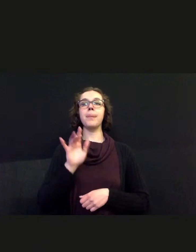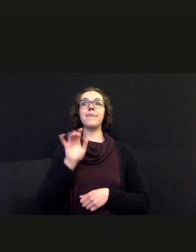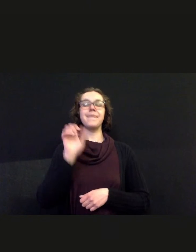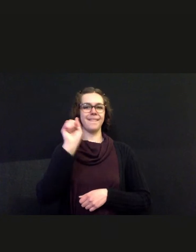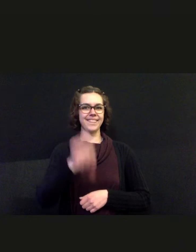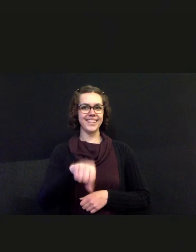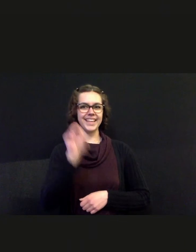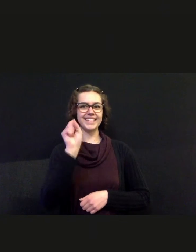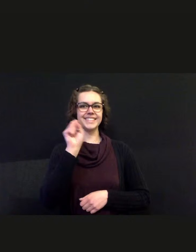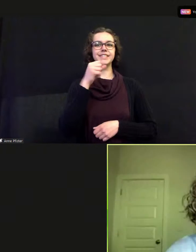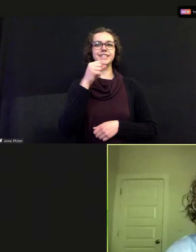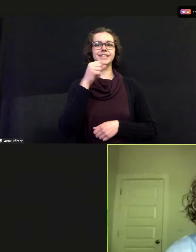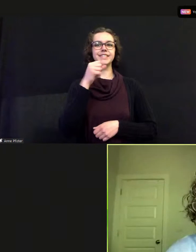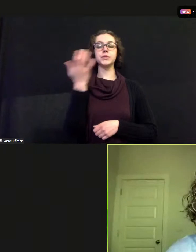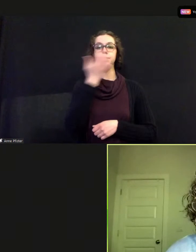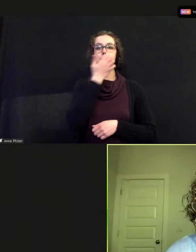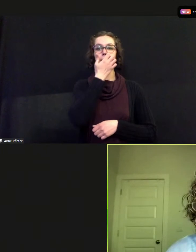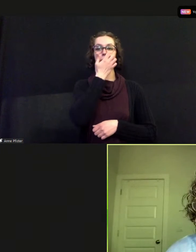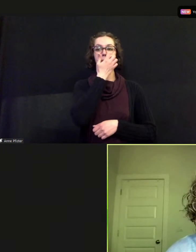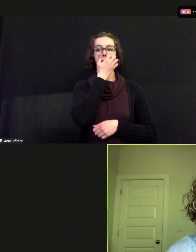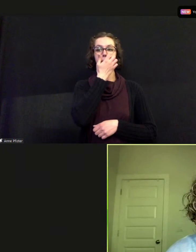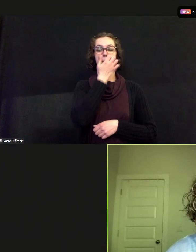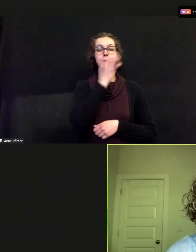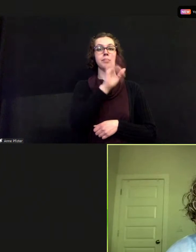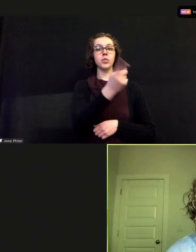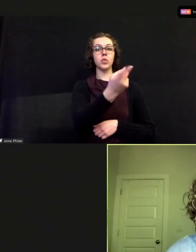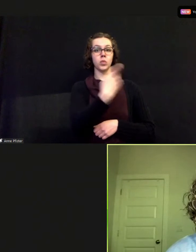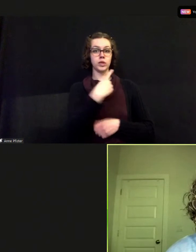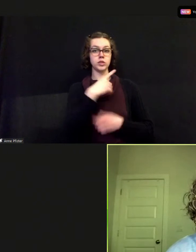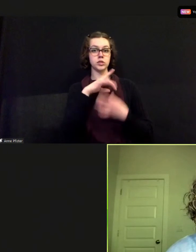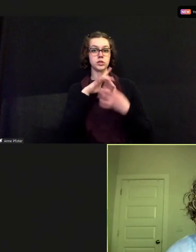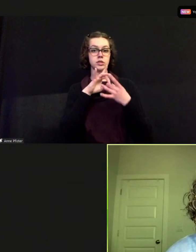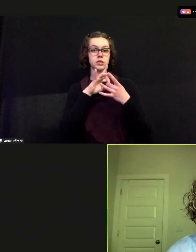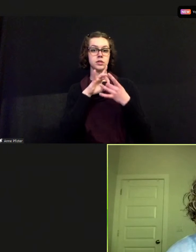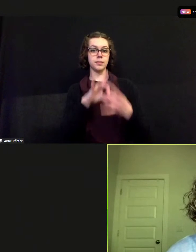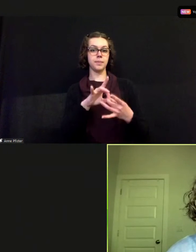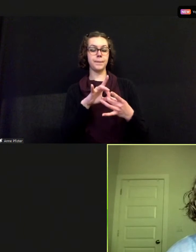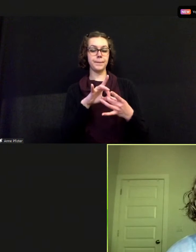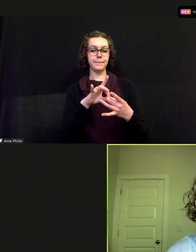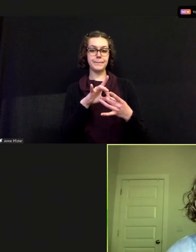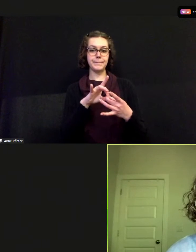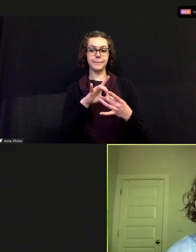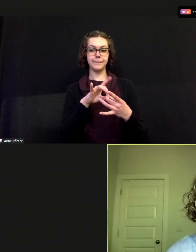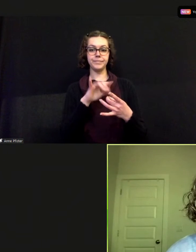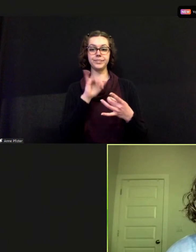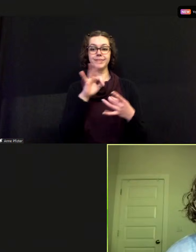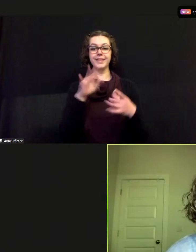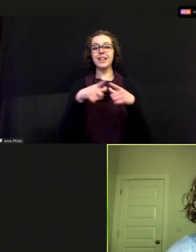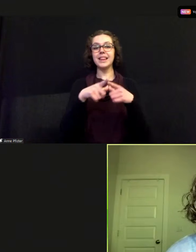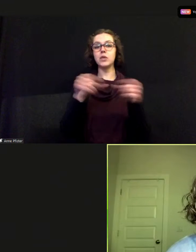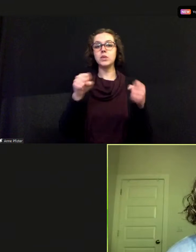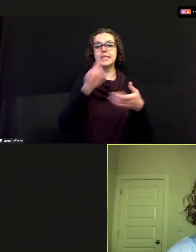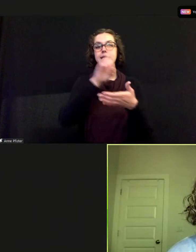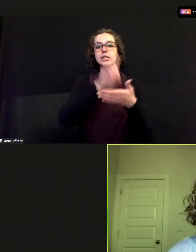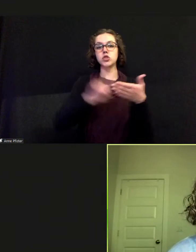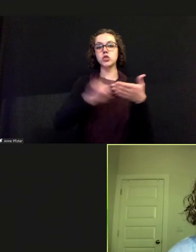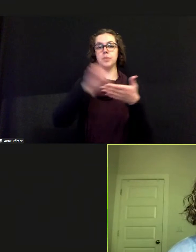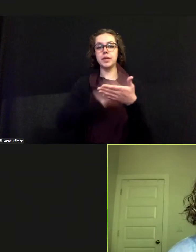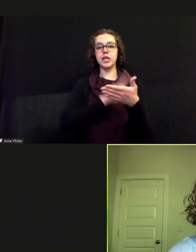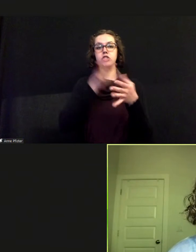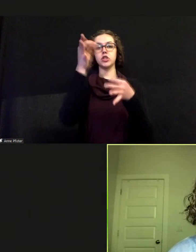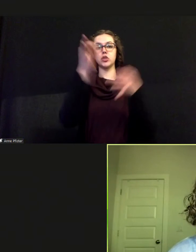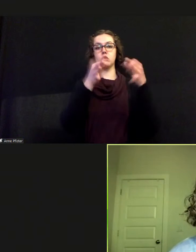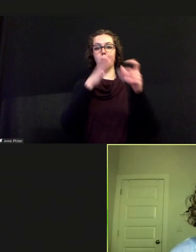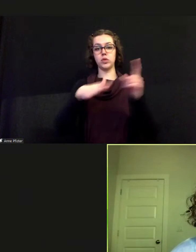Yes. So your question was about whether or not there's linguistic discrimination in these settings,